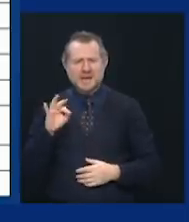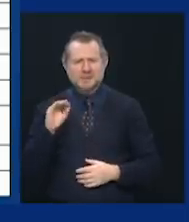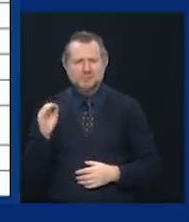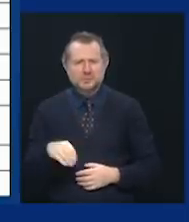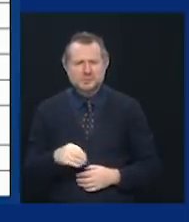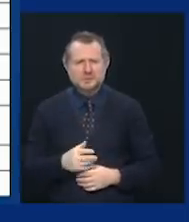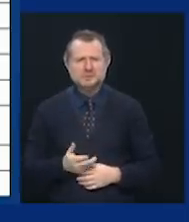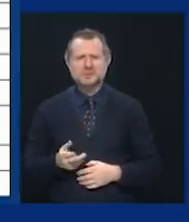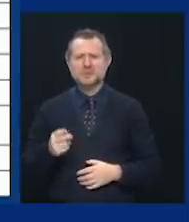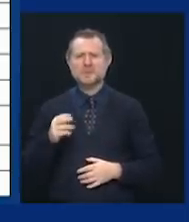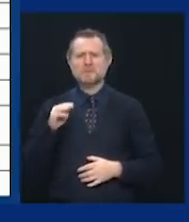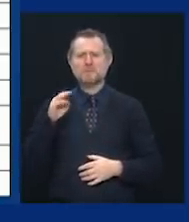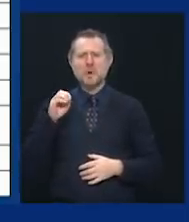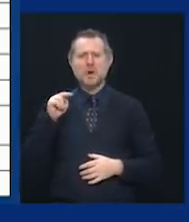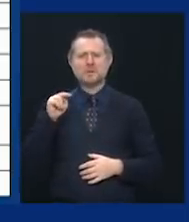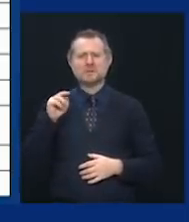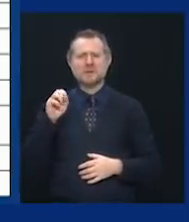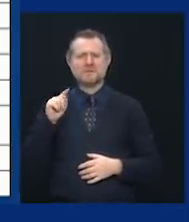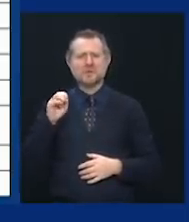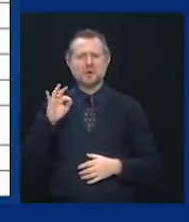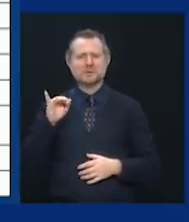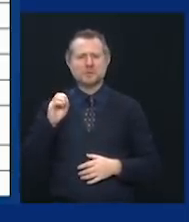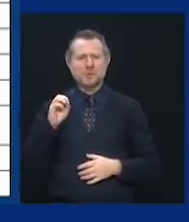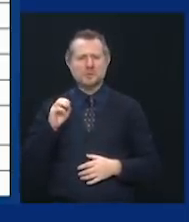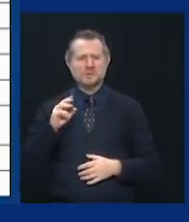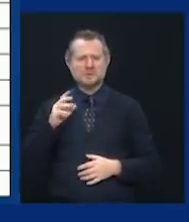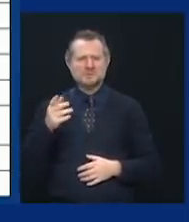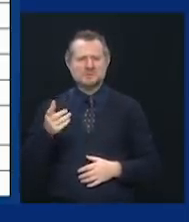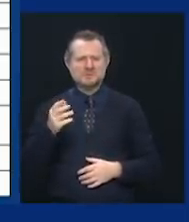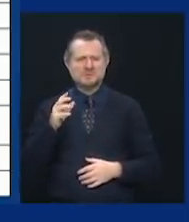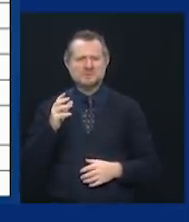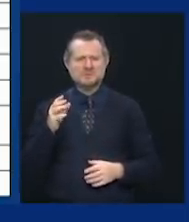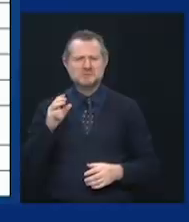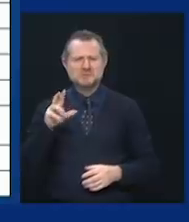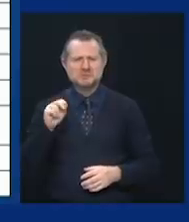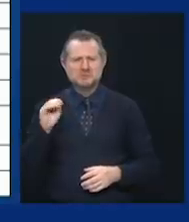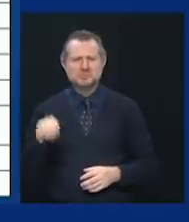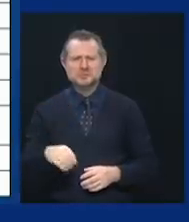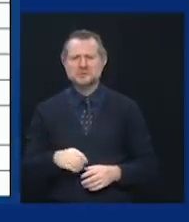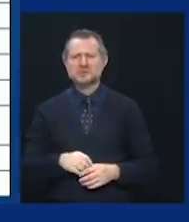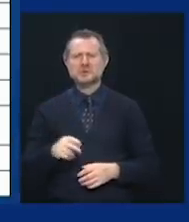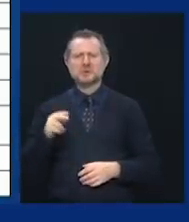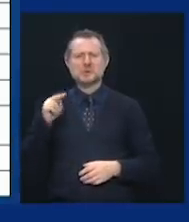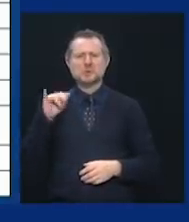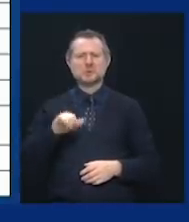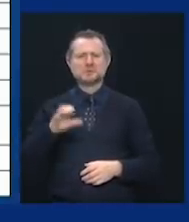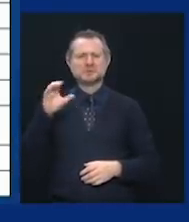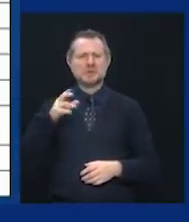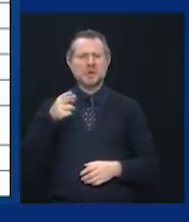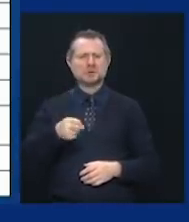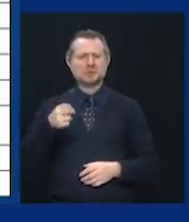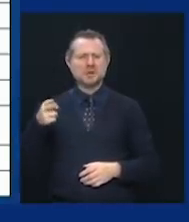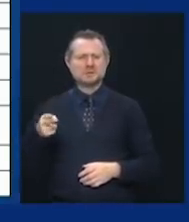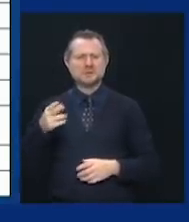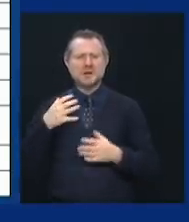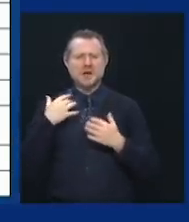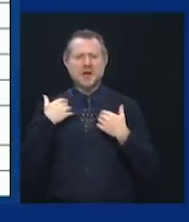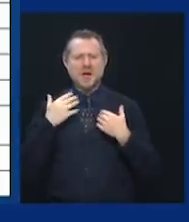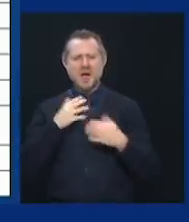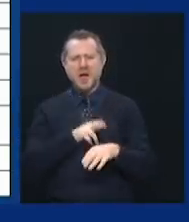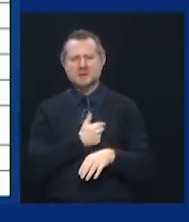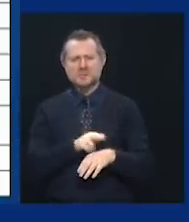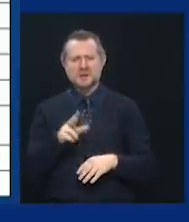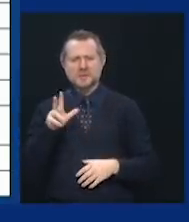Montefiore, only 30%. New York City H&H, only 31%. Westchester Medical Center, only